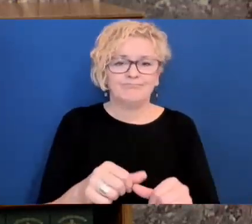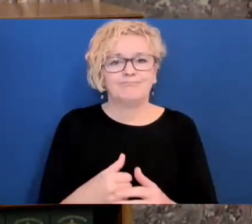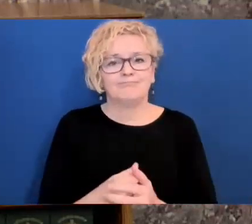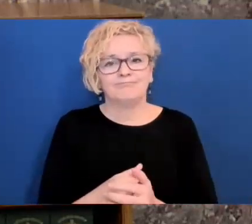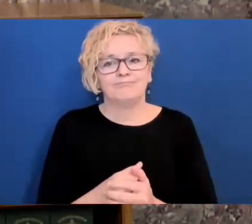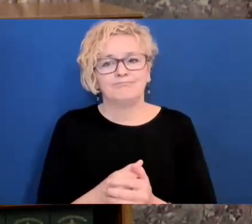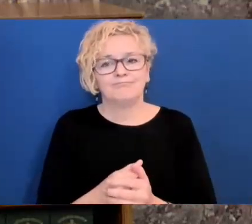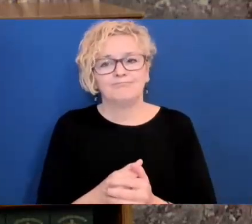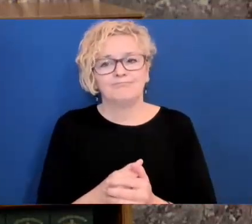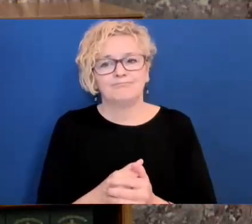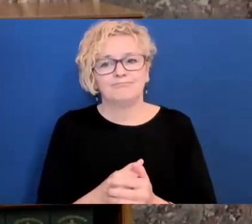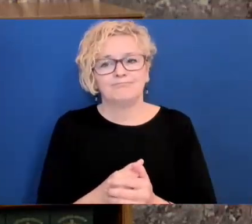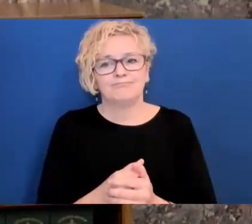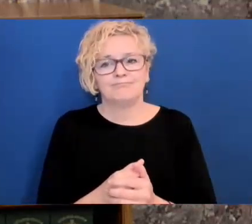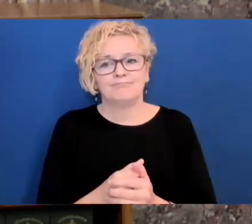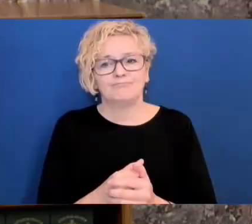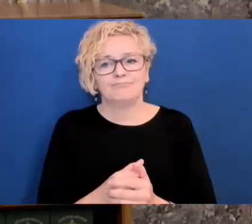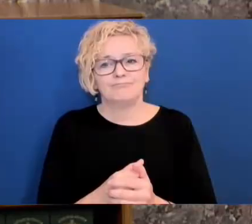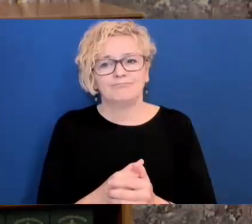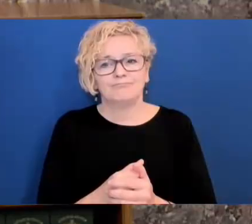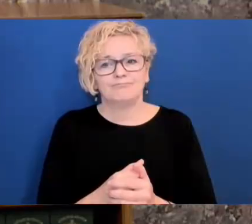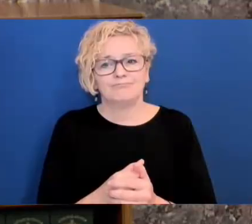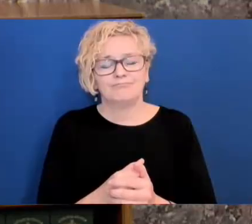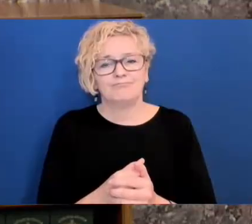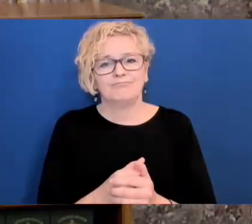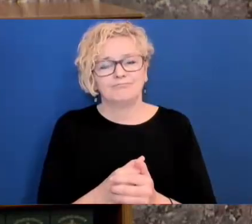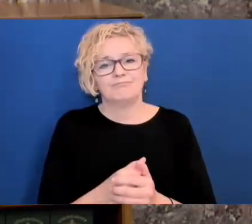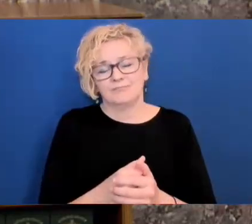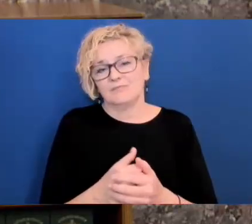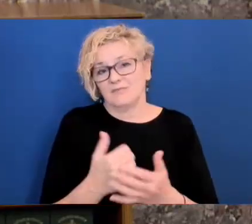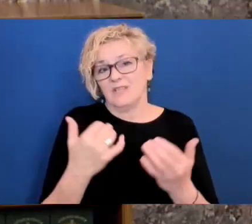have set some serious questions that need to be asked.